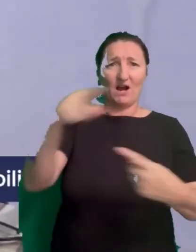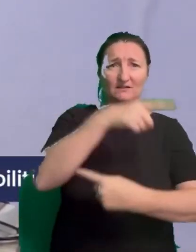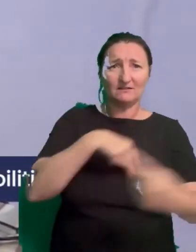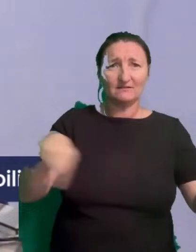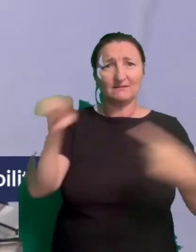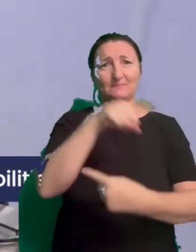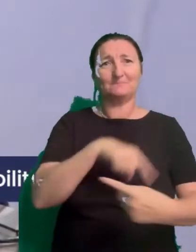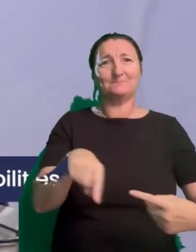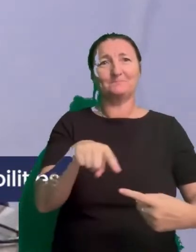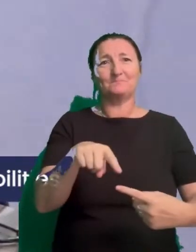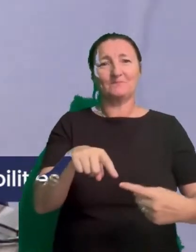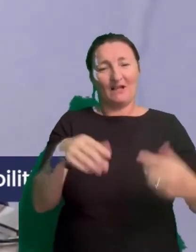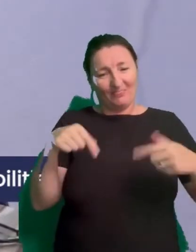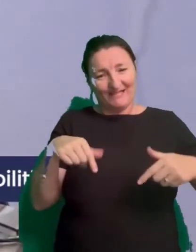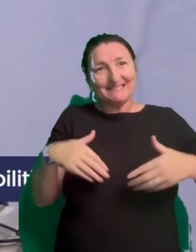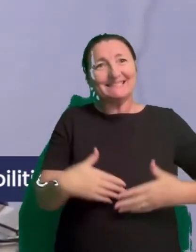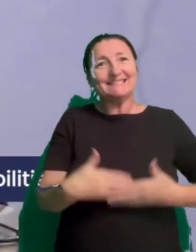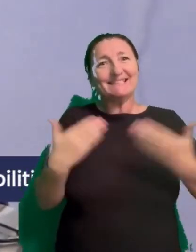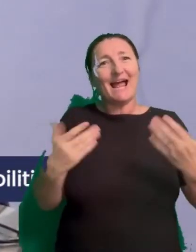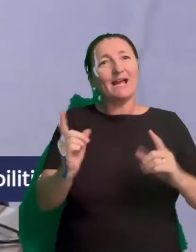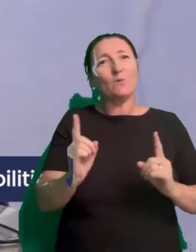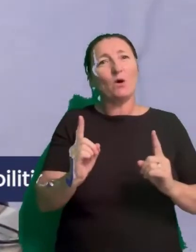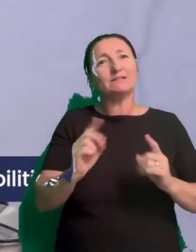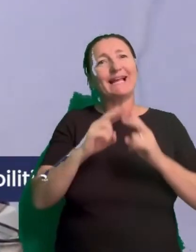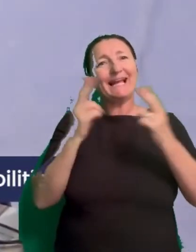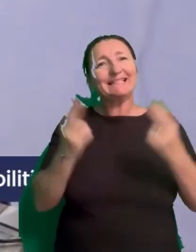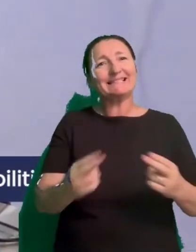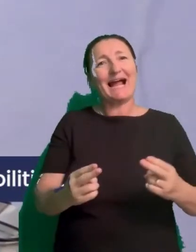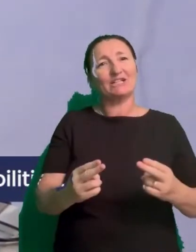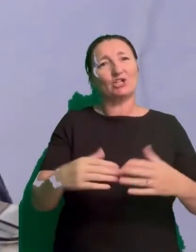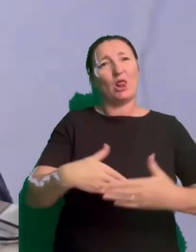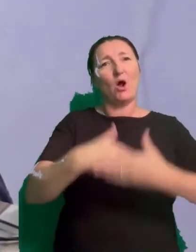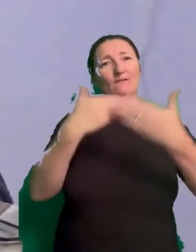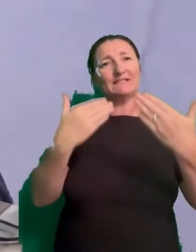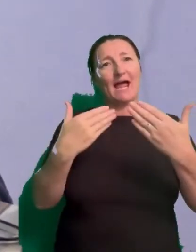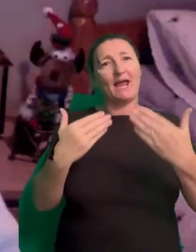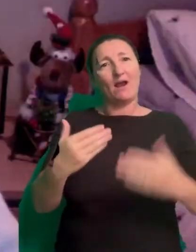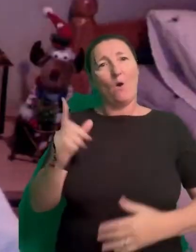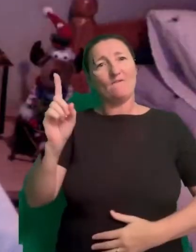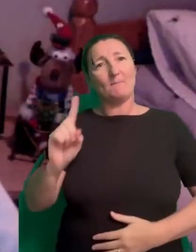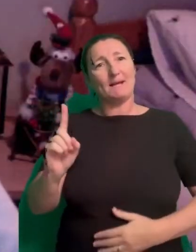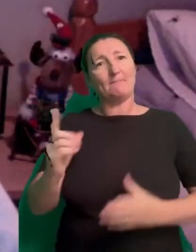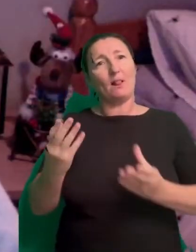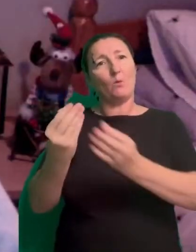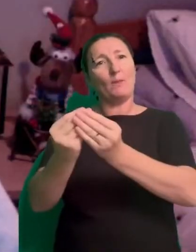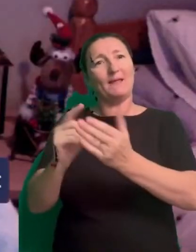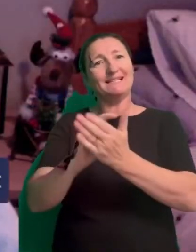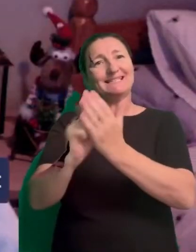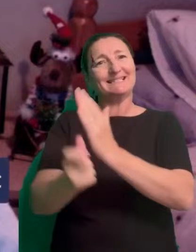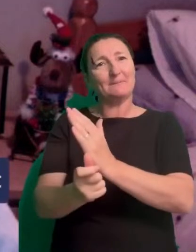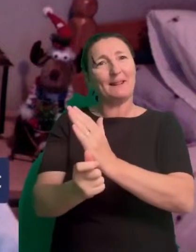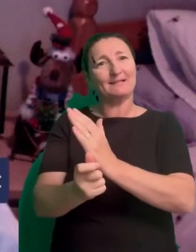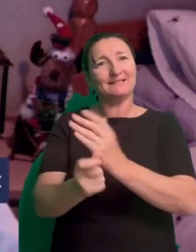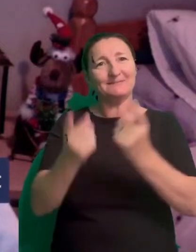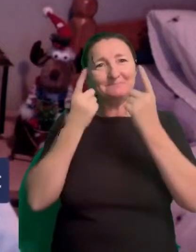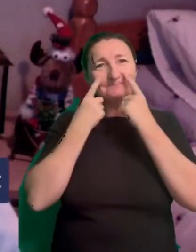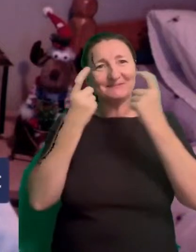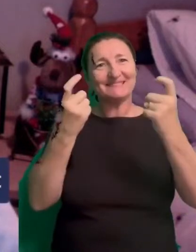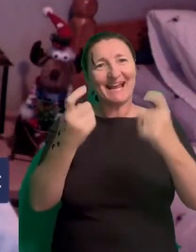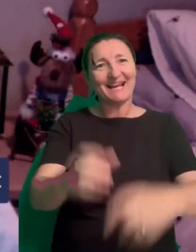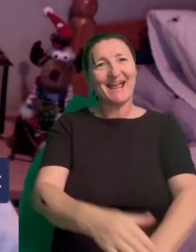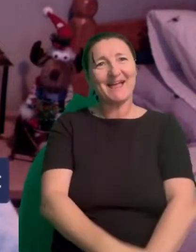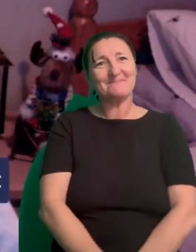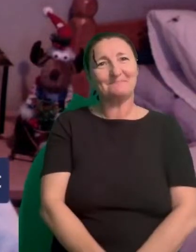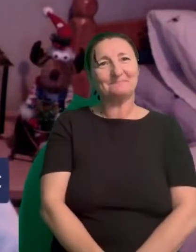of International Day for Persons with Disabilities. Take care. Thanks, Den, and thanks